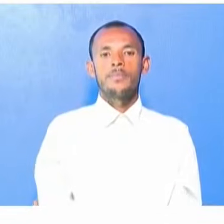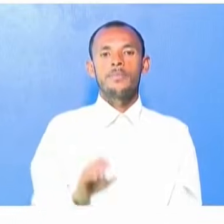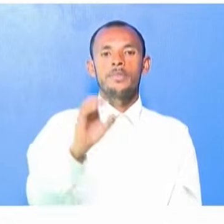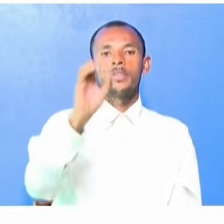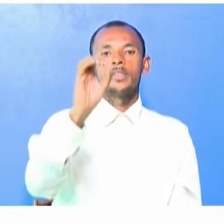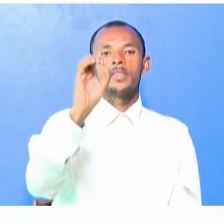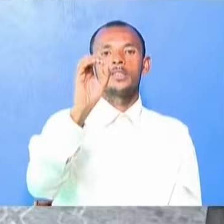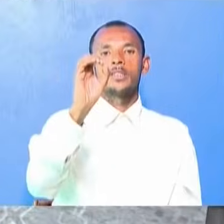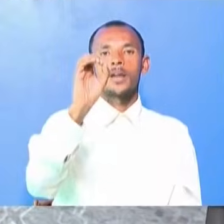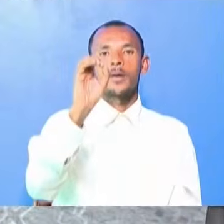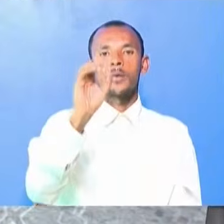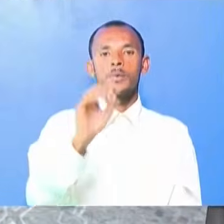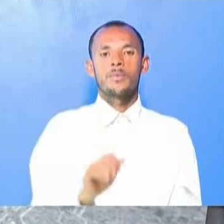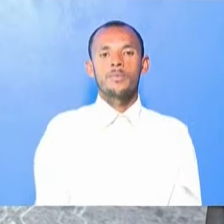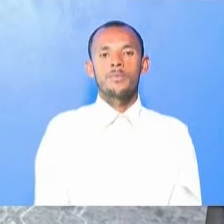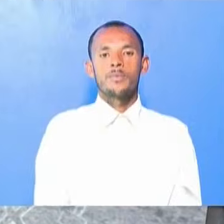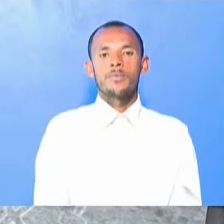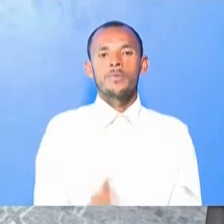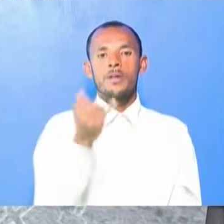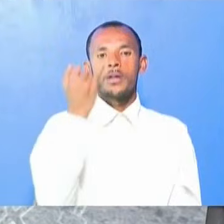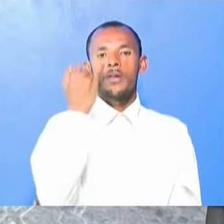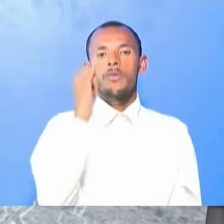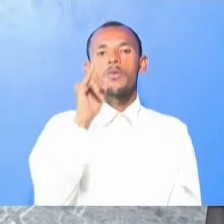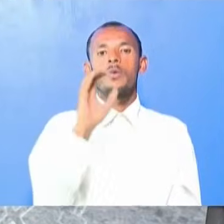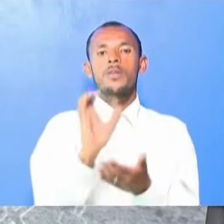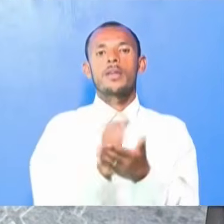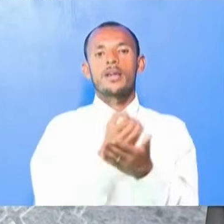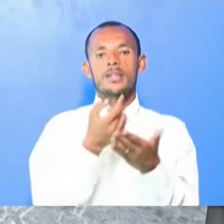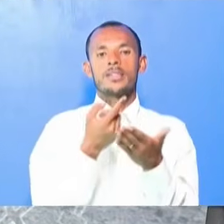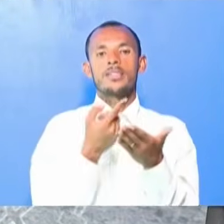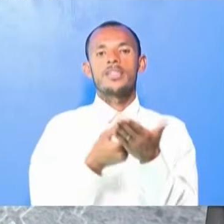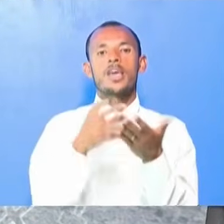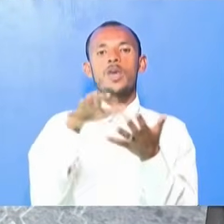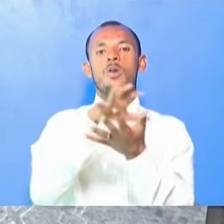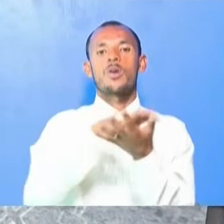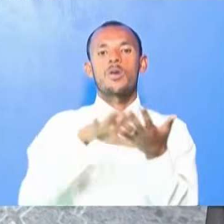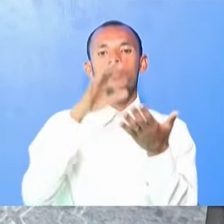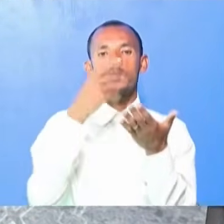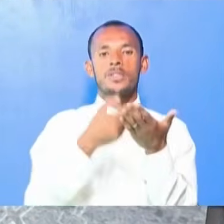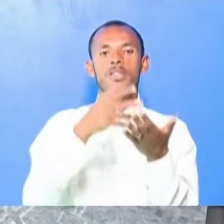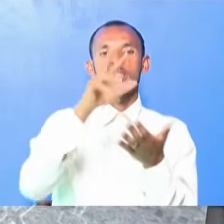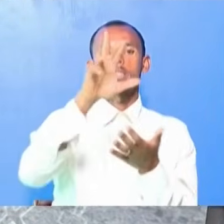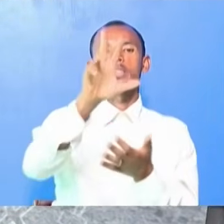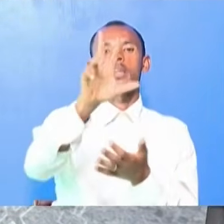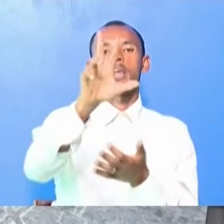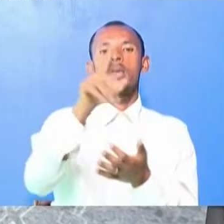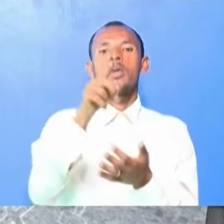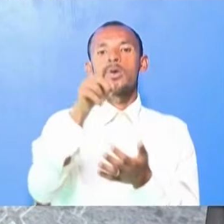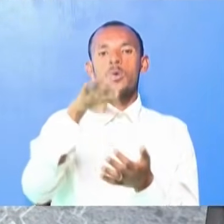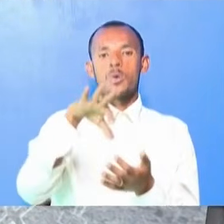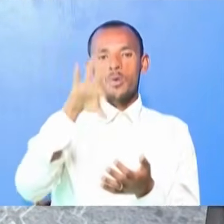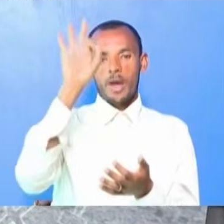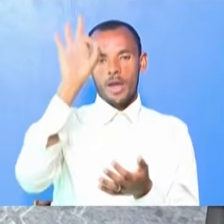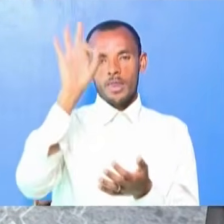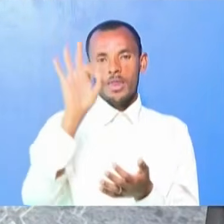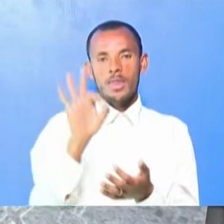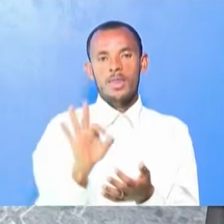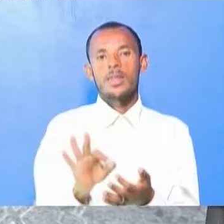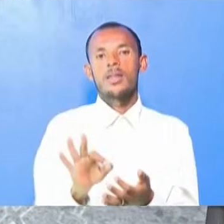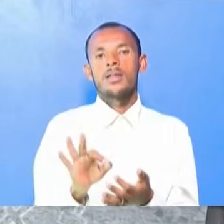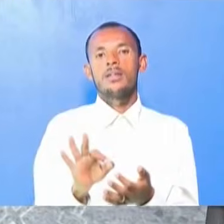0? If you take the union of these 3, what do you get? If you mix this